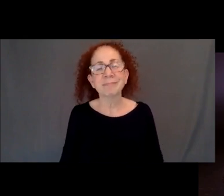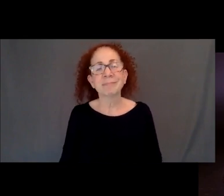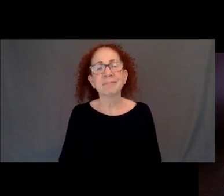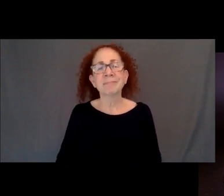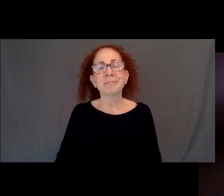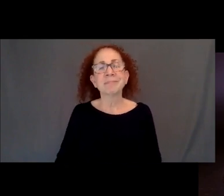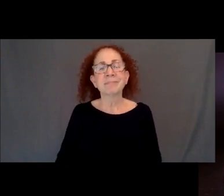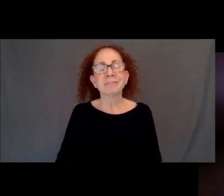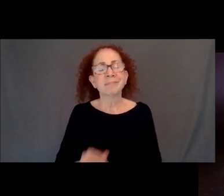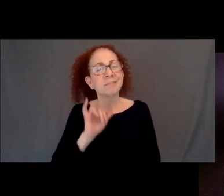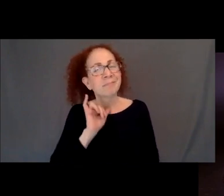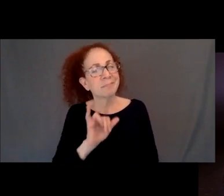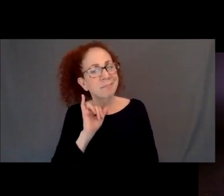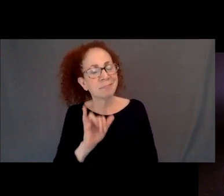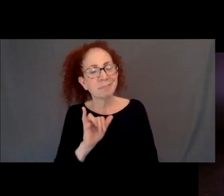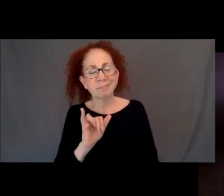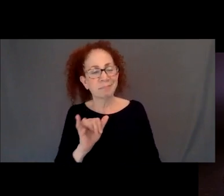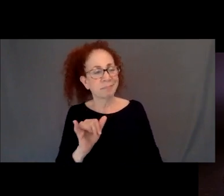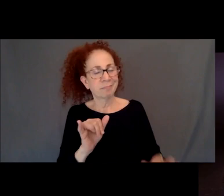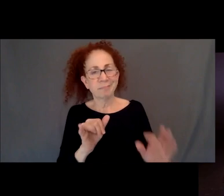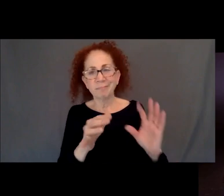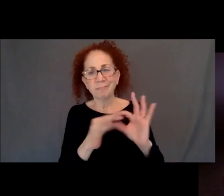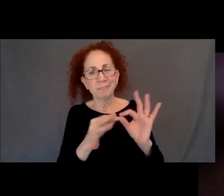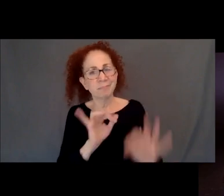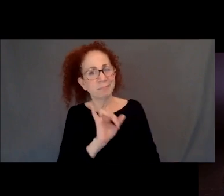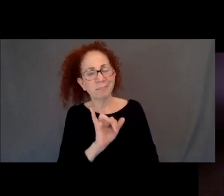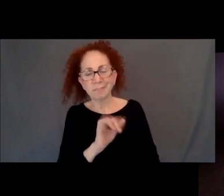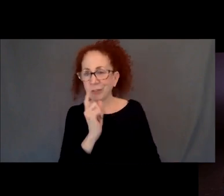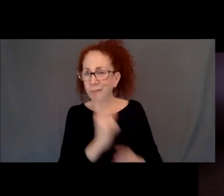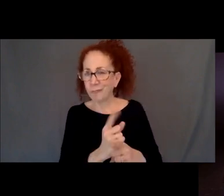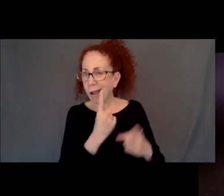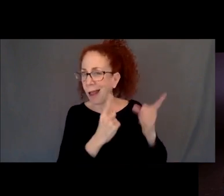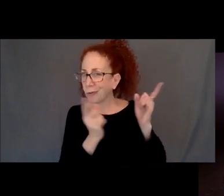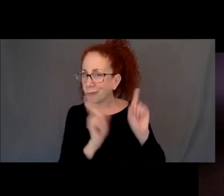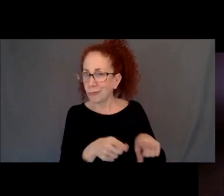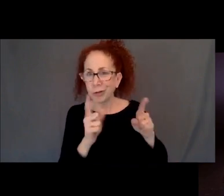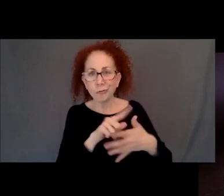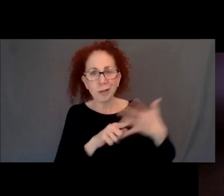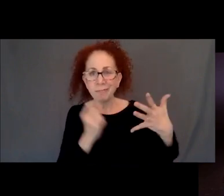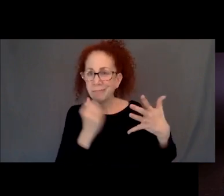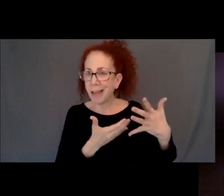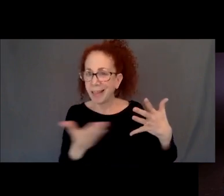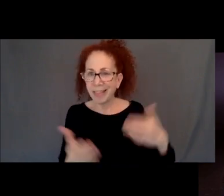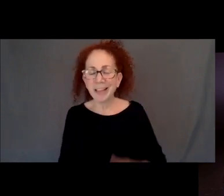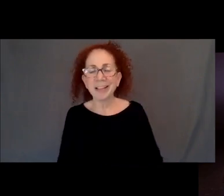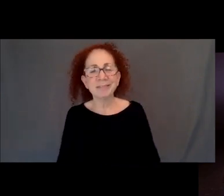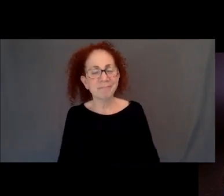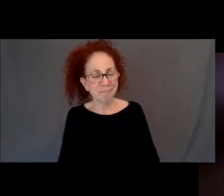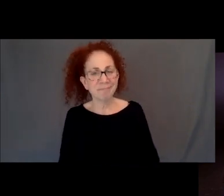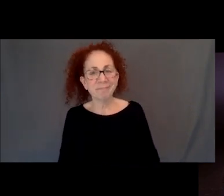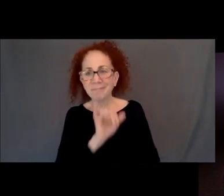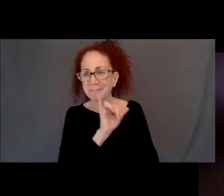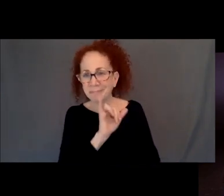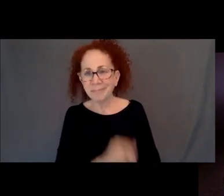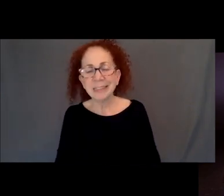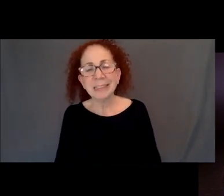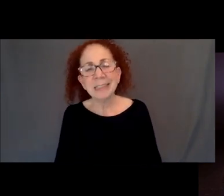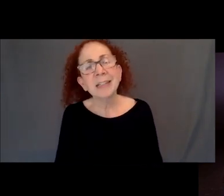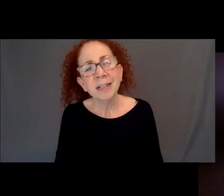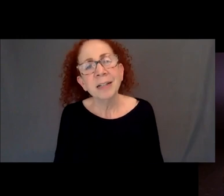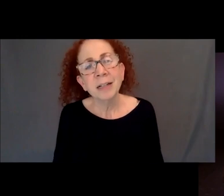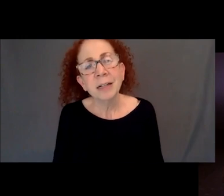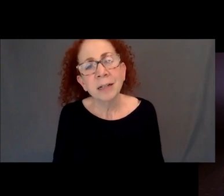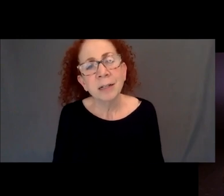That's so well put. I mean, I identify with much that has already been said. I think that the only